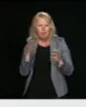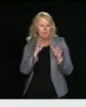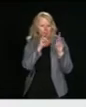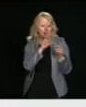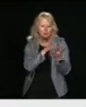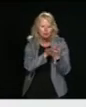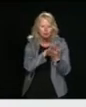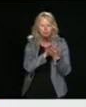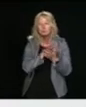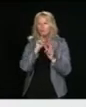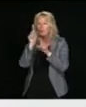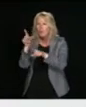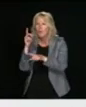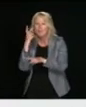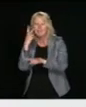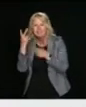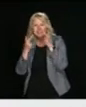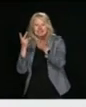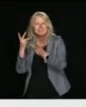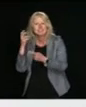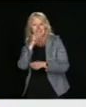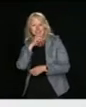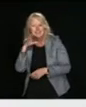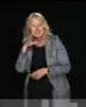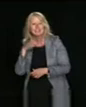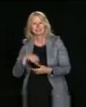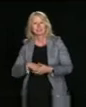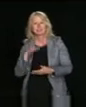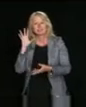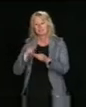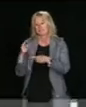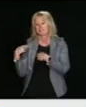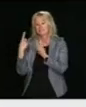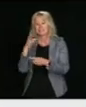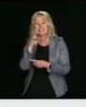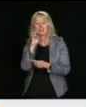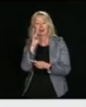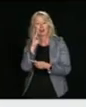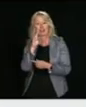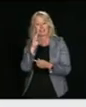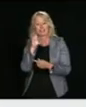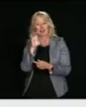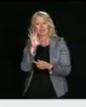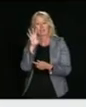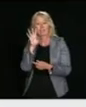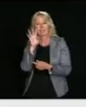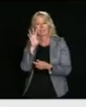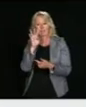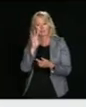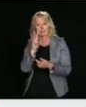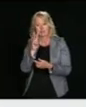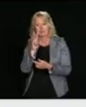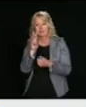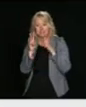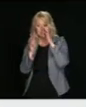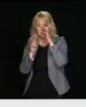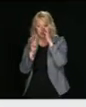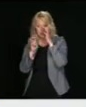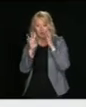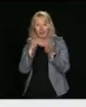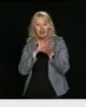Over 6,400 companies have contacted us to offer their expertise and capacity. And of